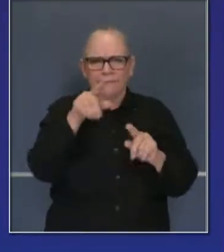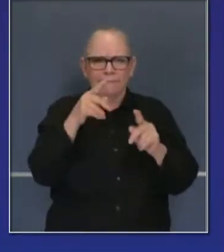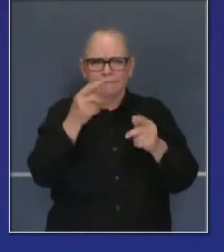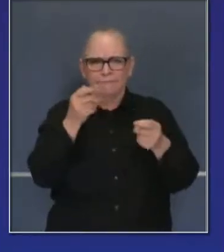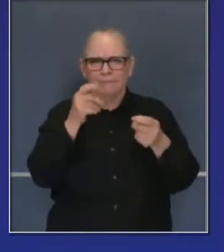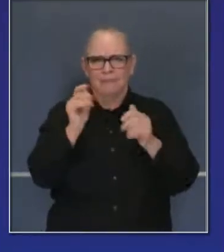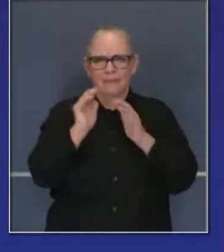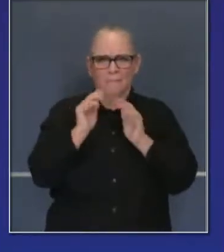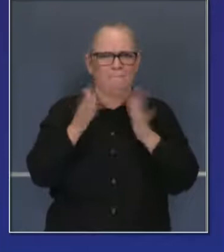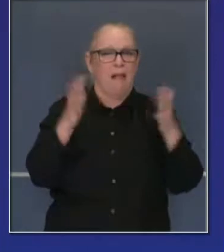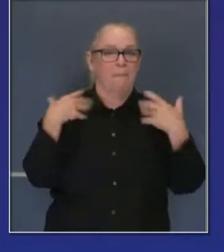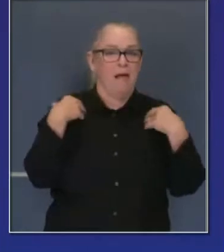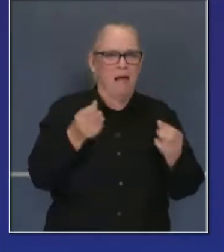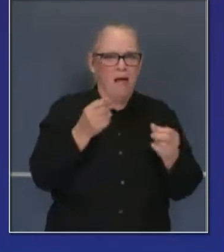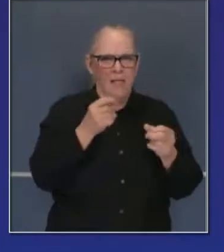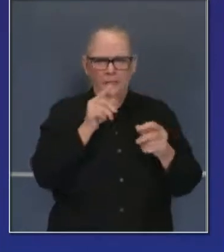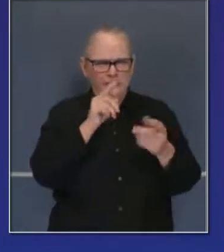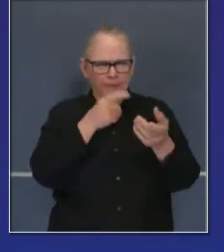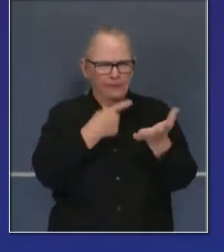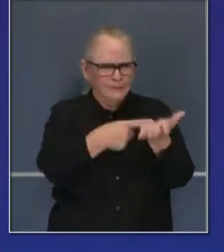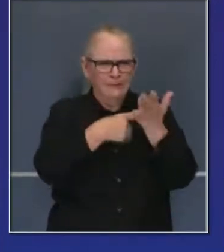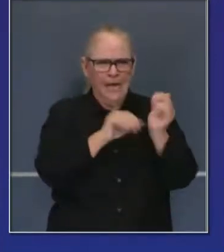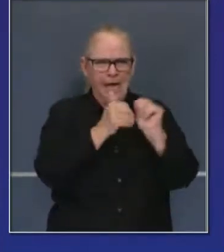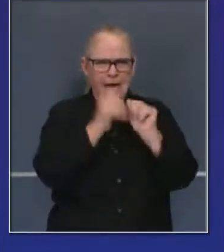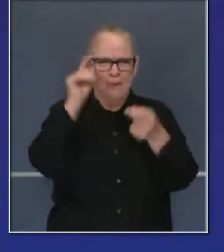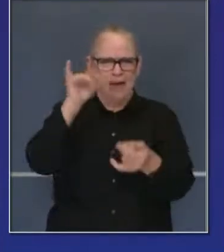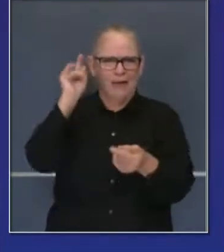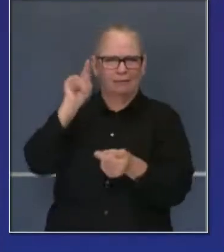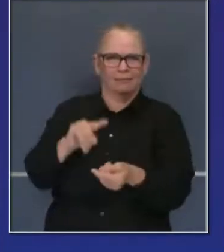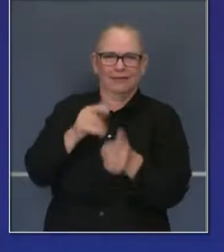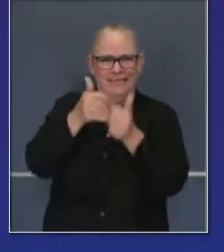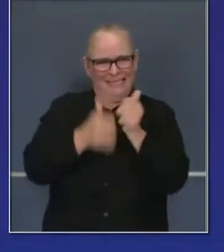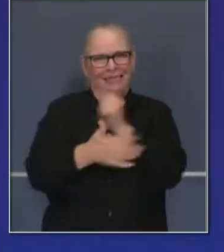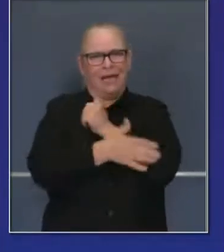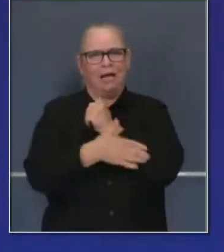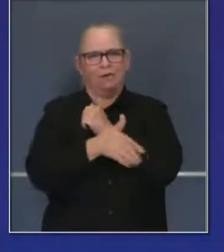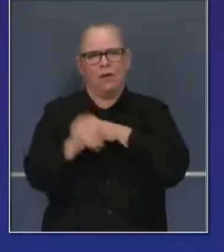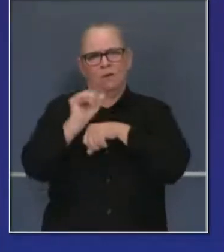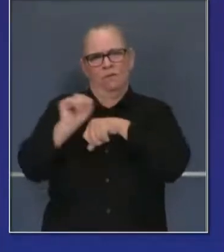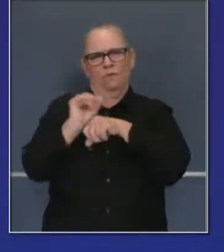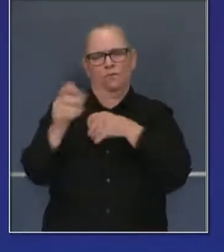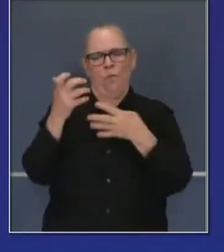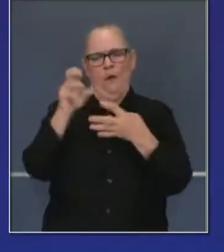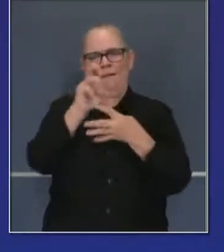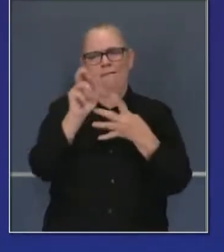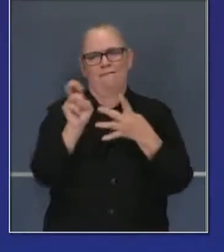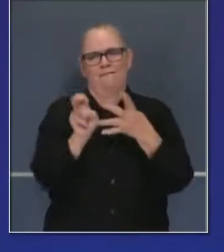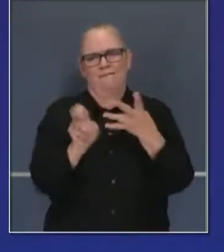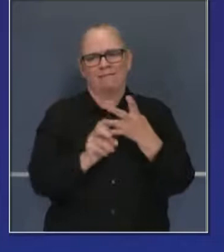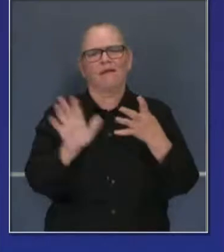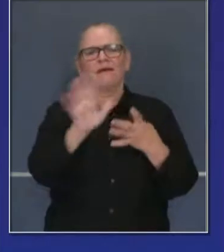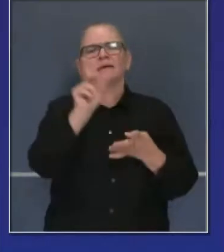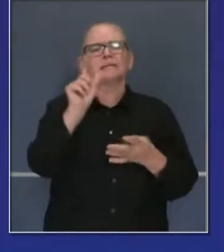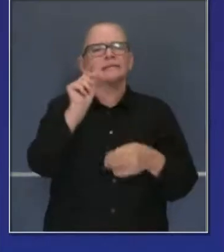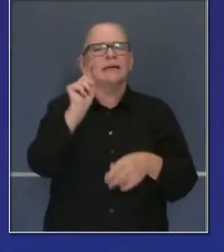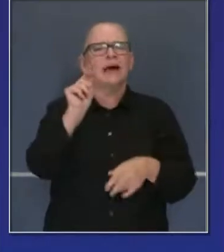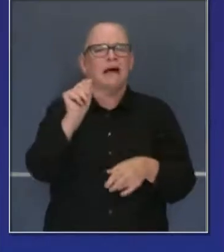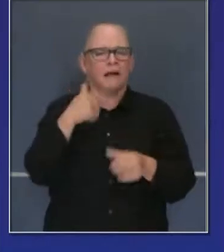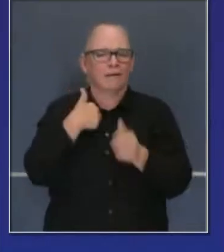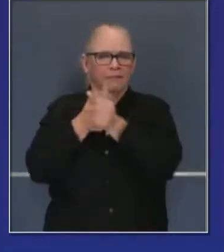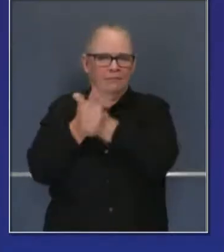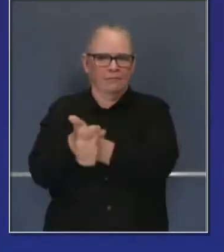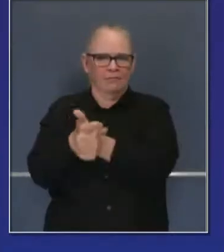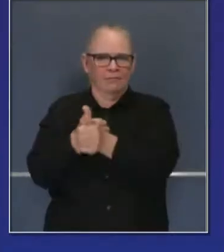the engagement that we are having on a consistent basis around data, around making sure that we are all using the same data sets